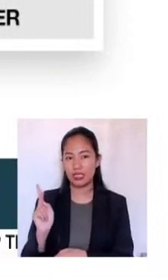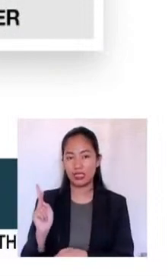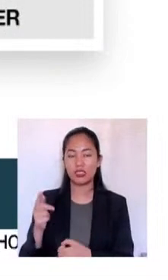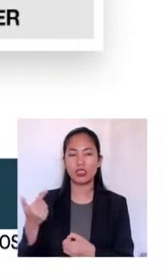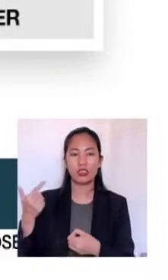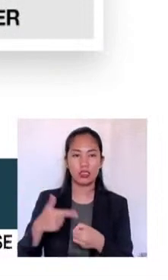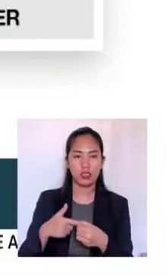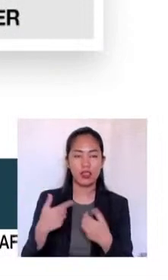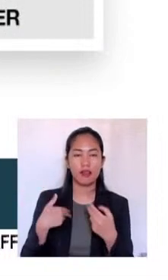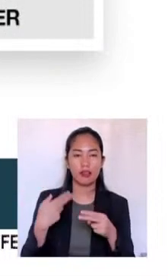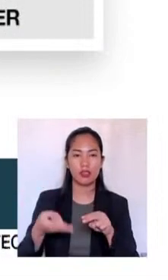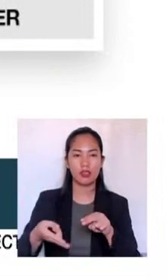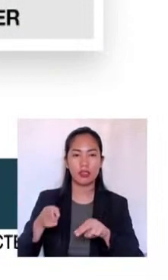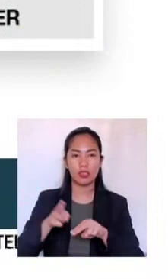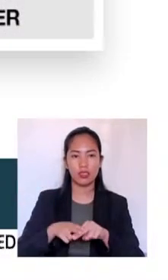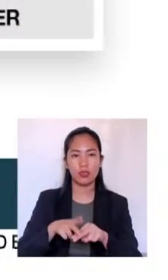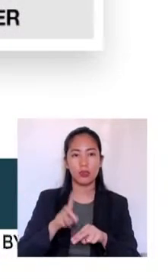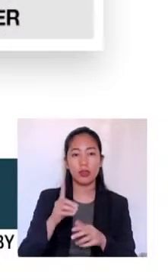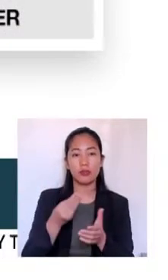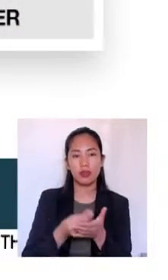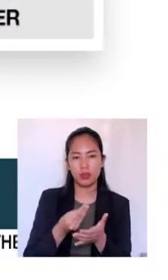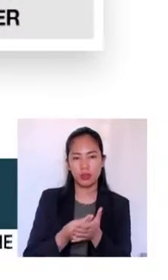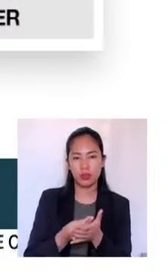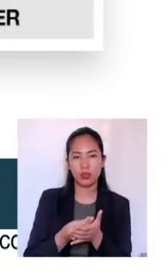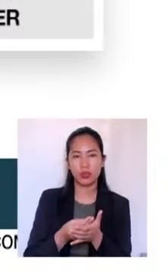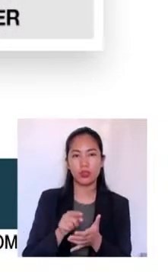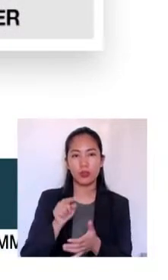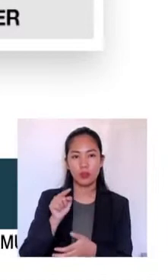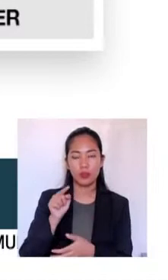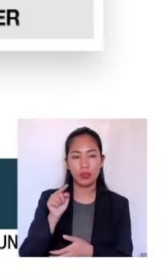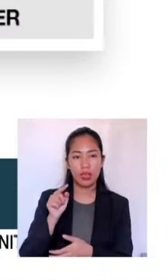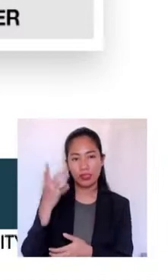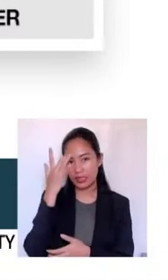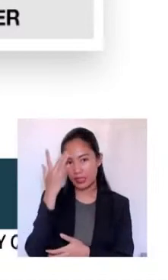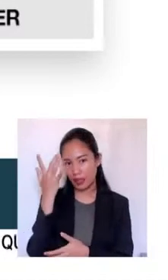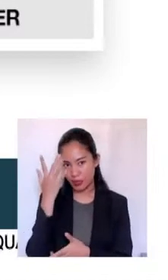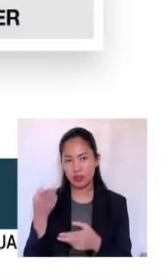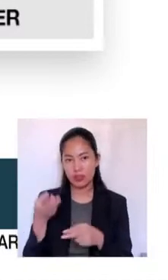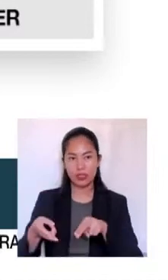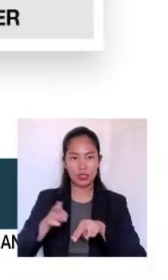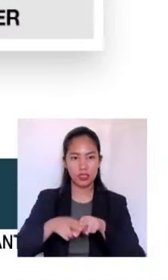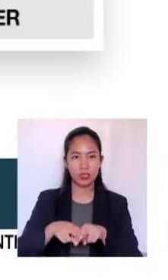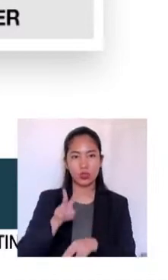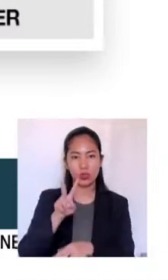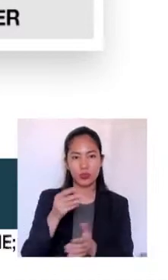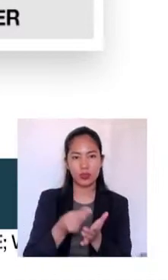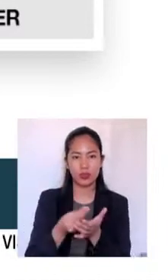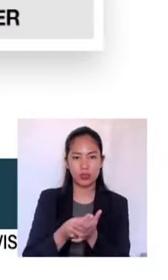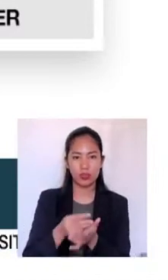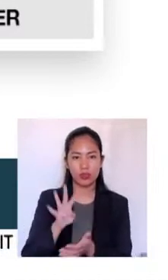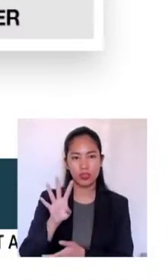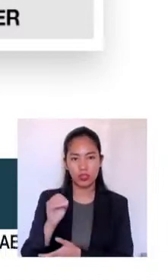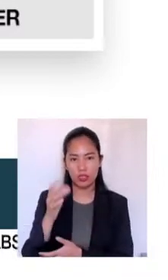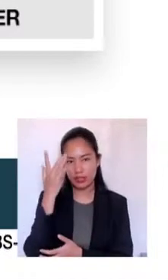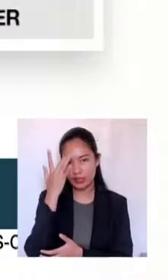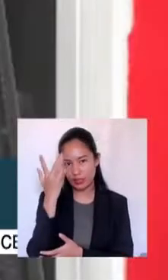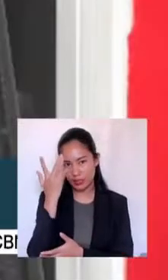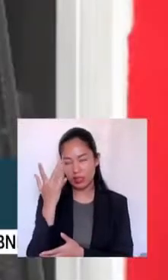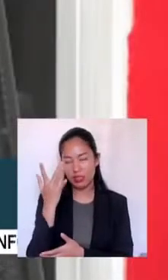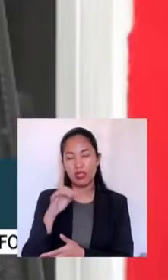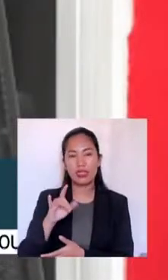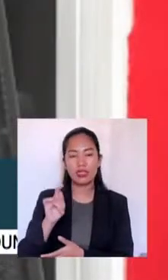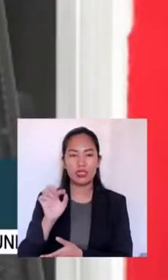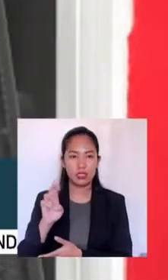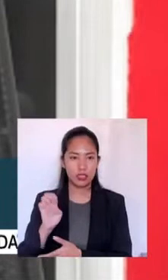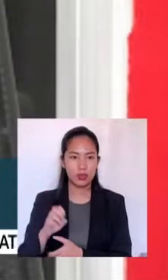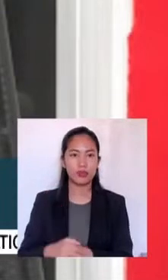and 85 centavos per liter, while diesel prices will increase by 2 pesos and 40 centavos per liter. The hike follows